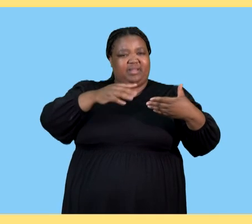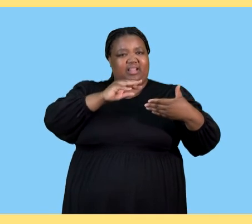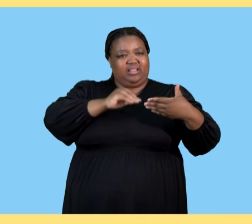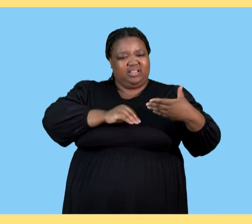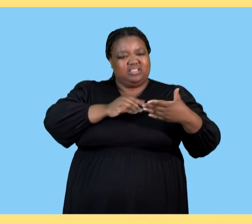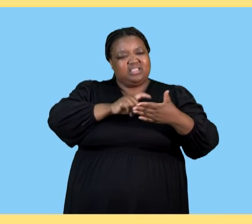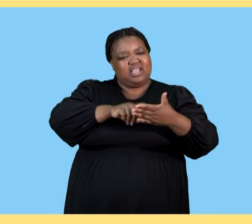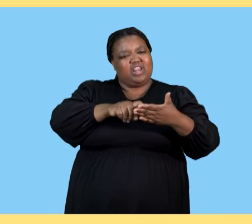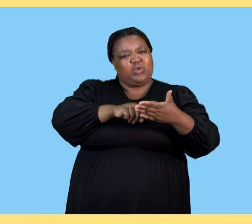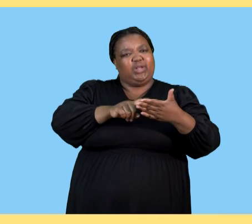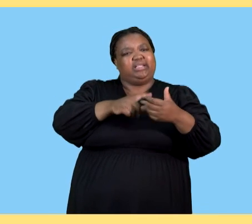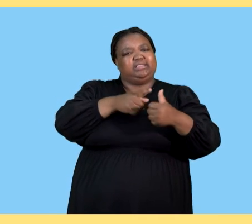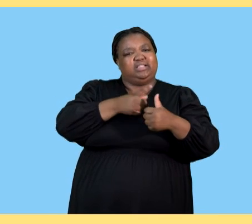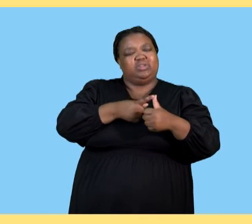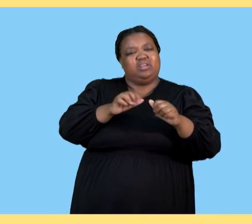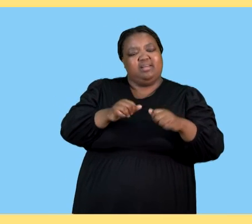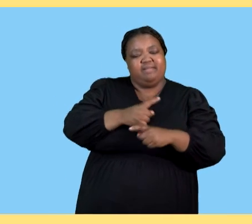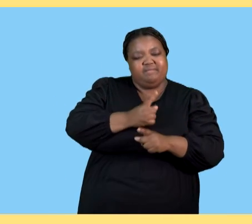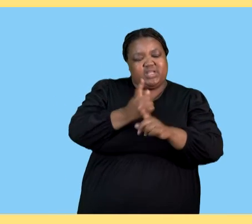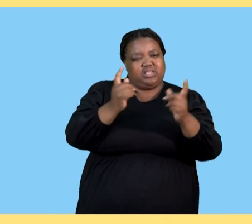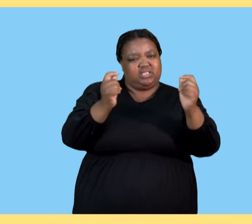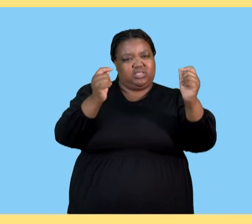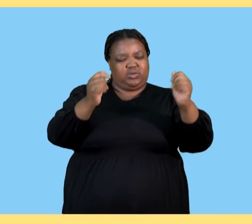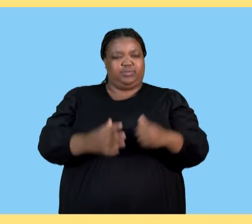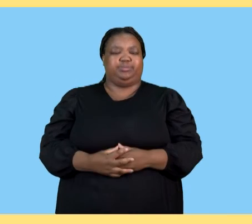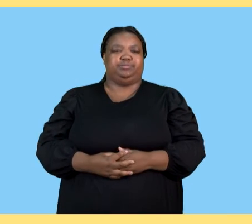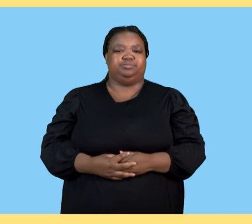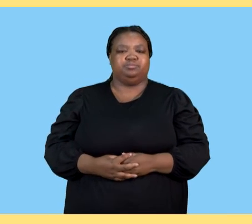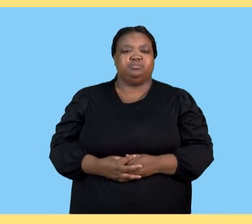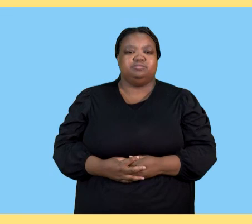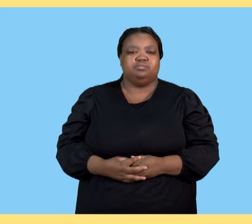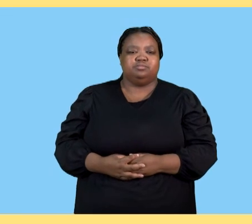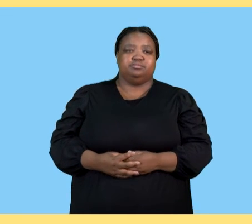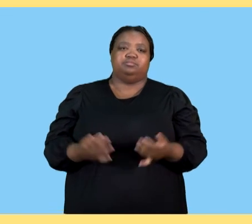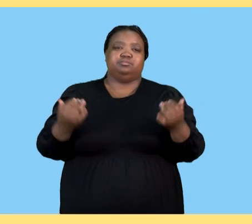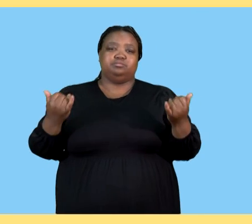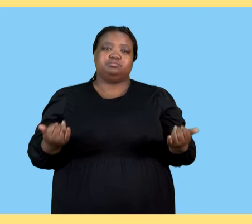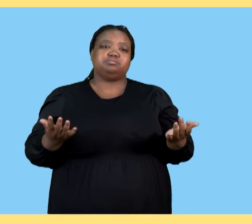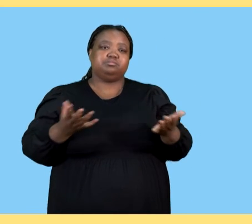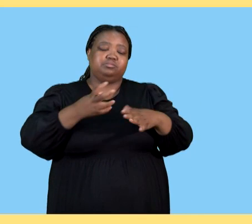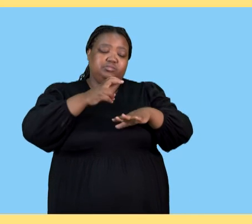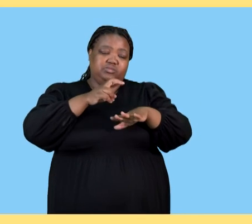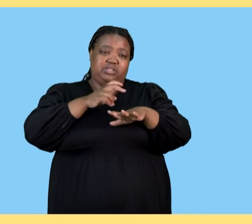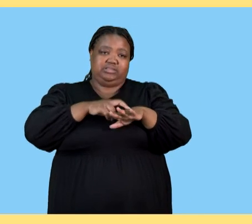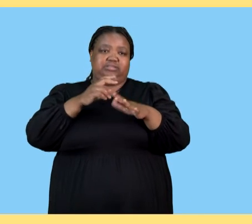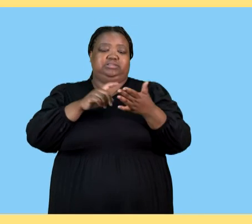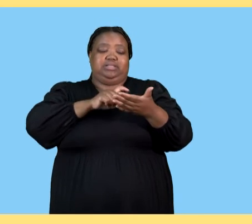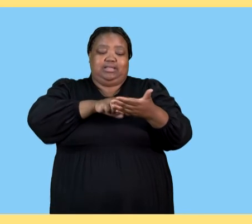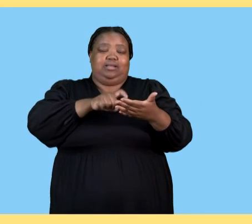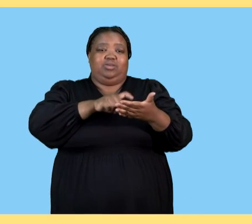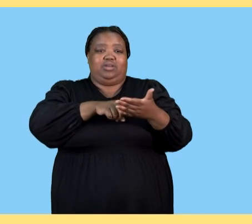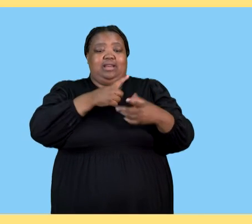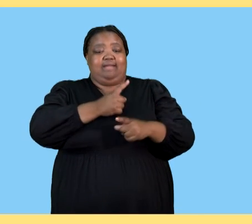below. Calculate the fixed cost from the list below. So here we're going to